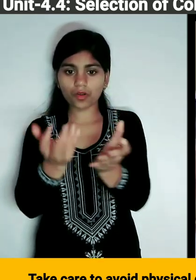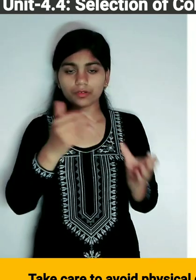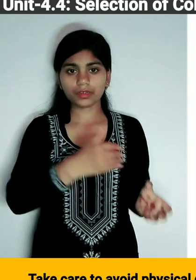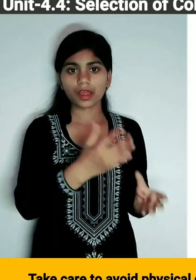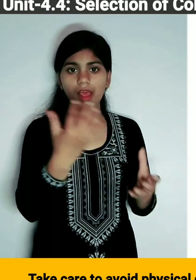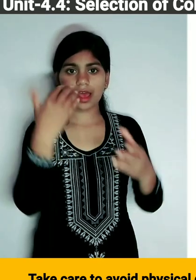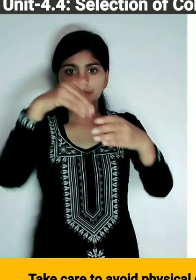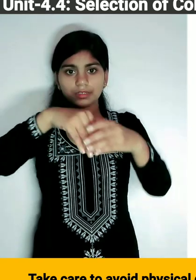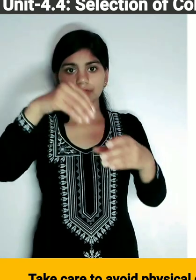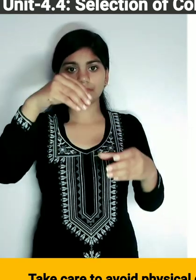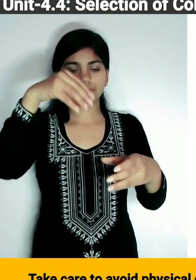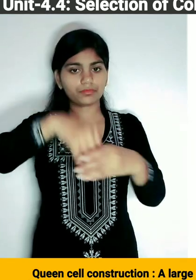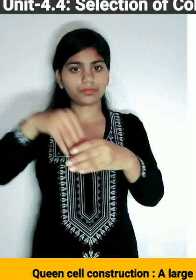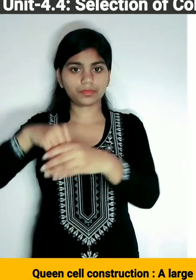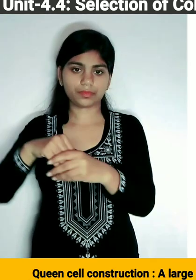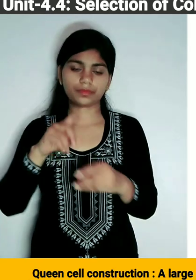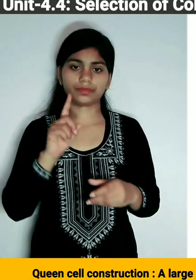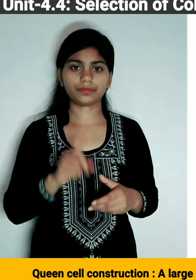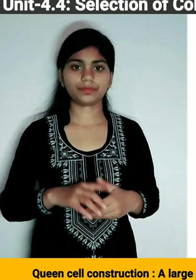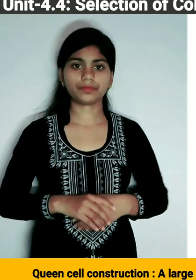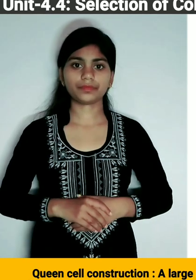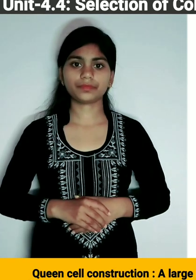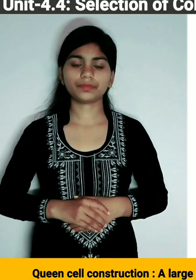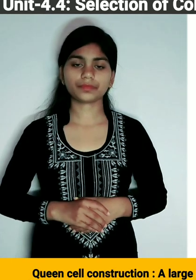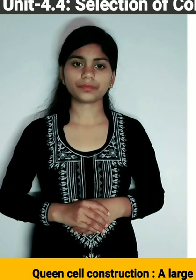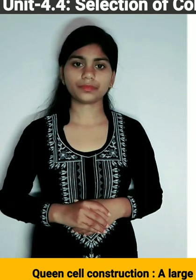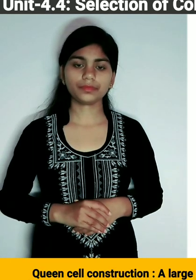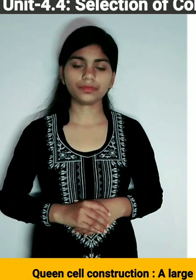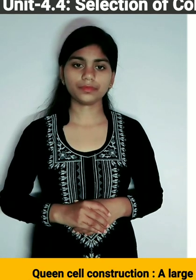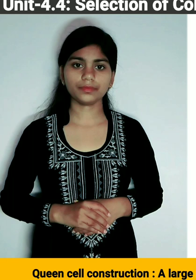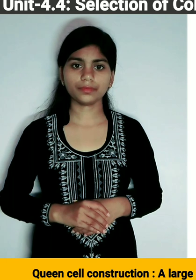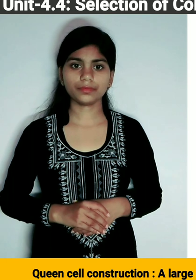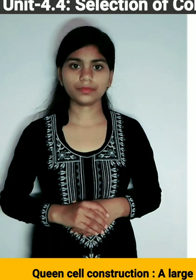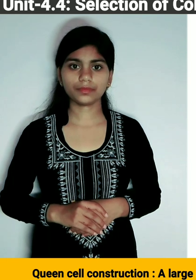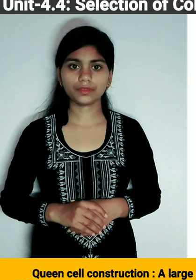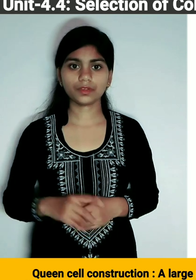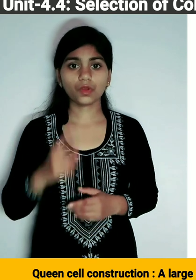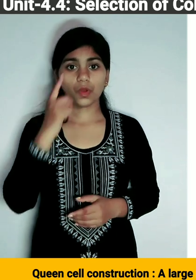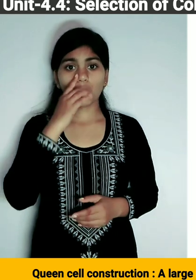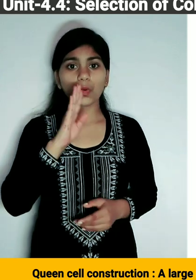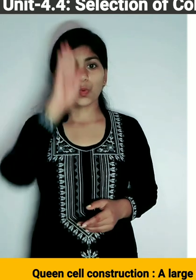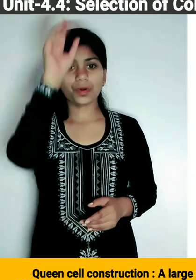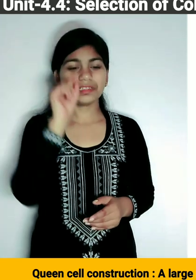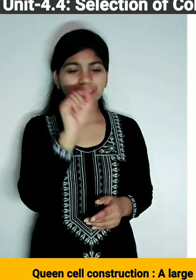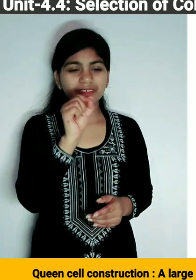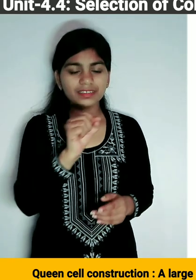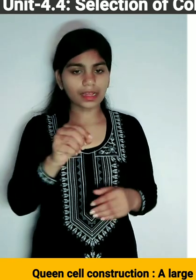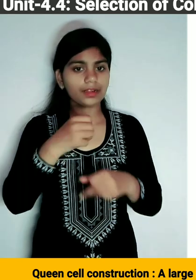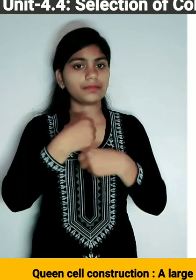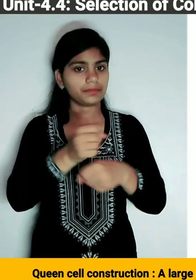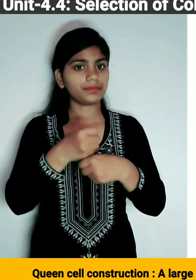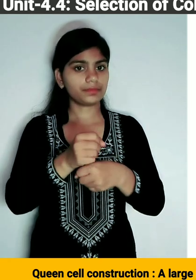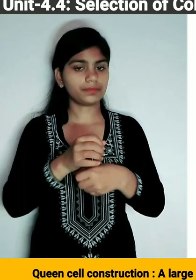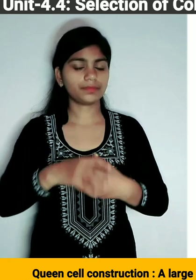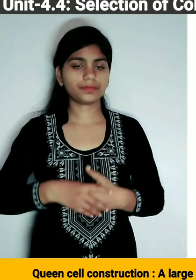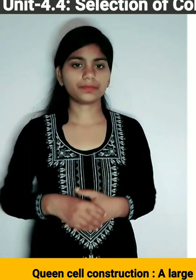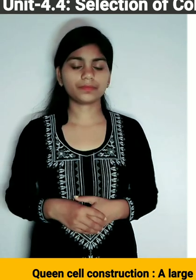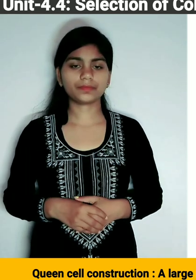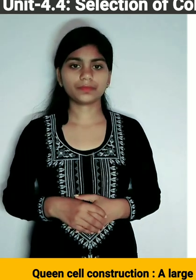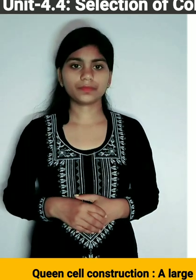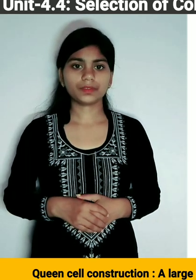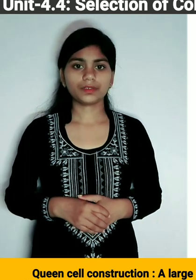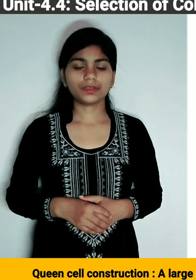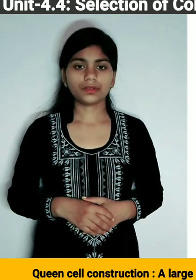Queen cell construction. A large number of queen cells are reared by the cell builder